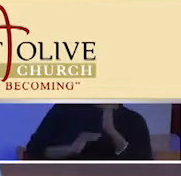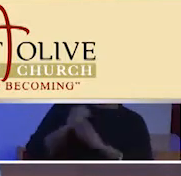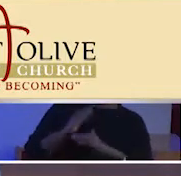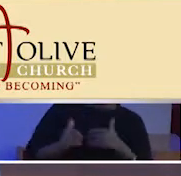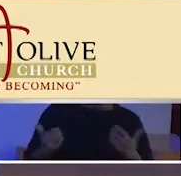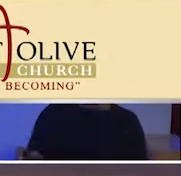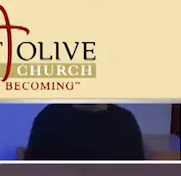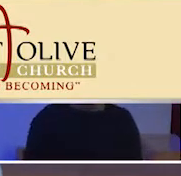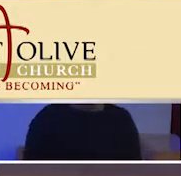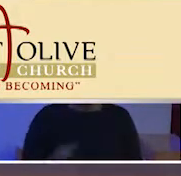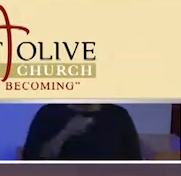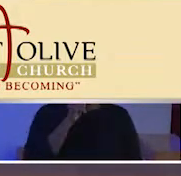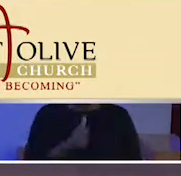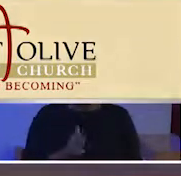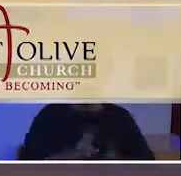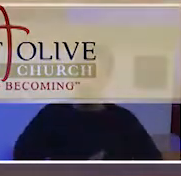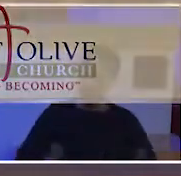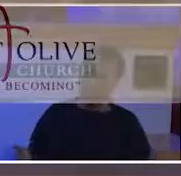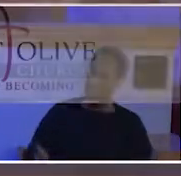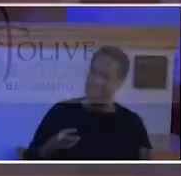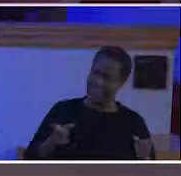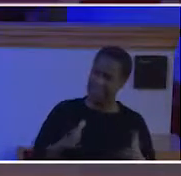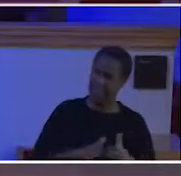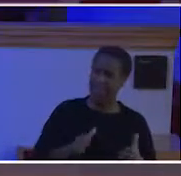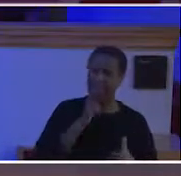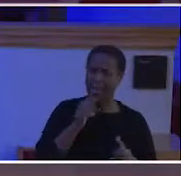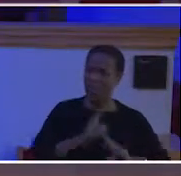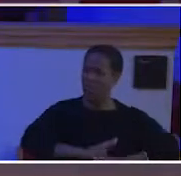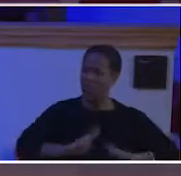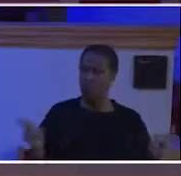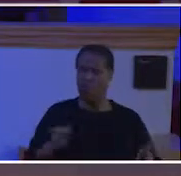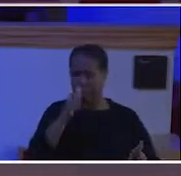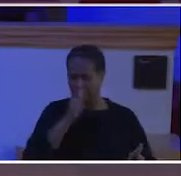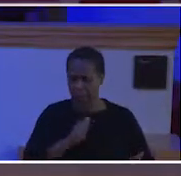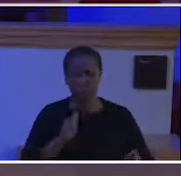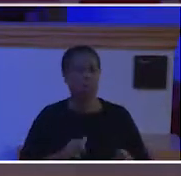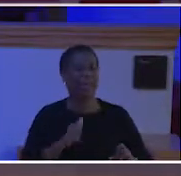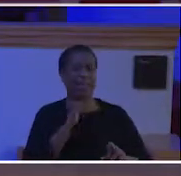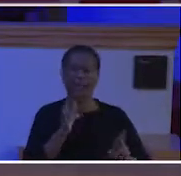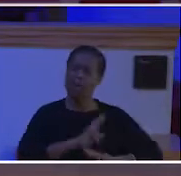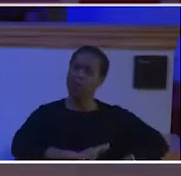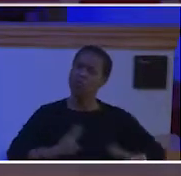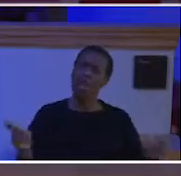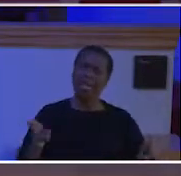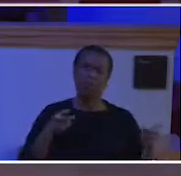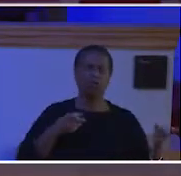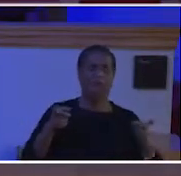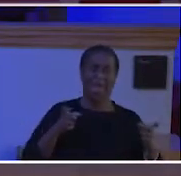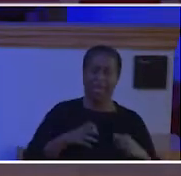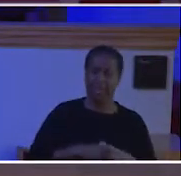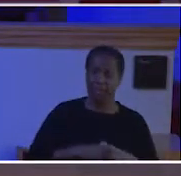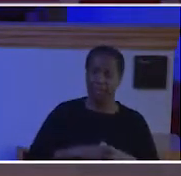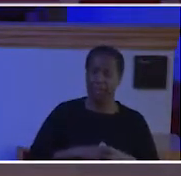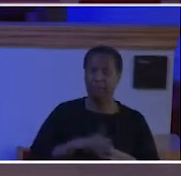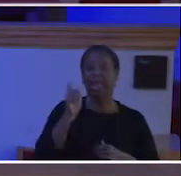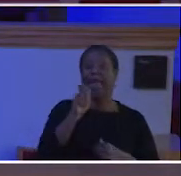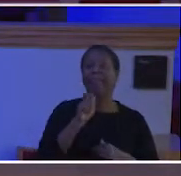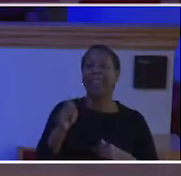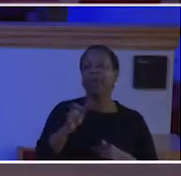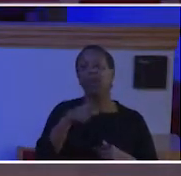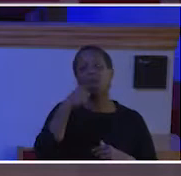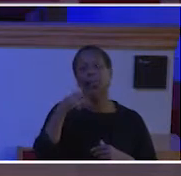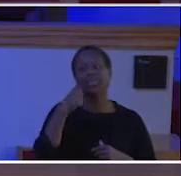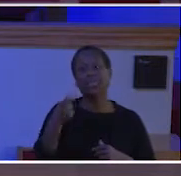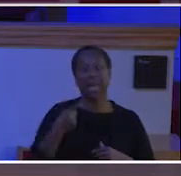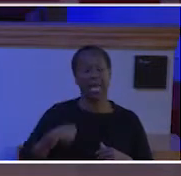that we're just not quite ready to deal with, not quite ready to put up with, not quite ready to manage. And therefore, we say it's